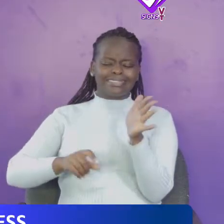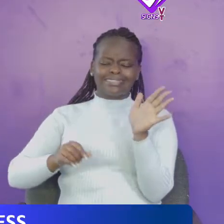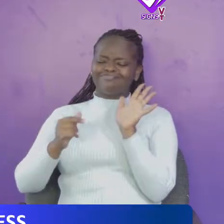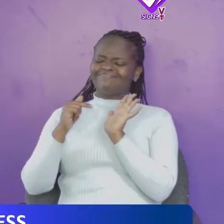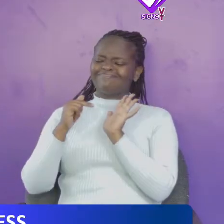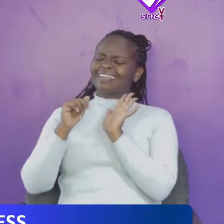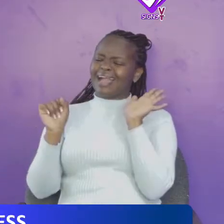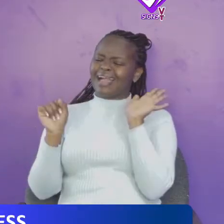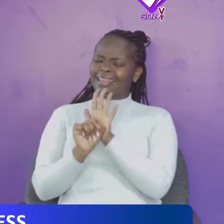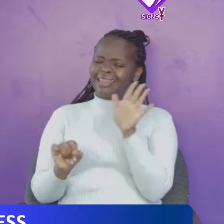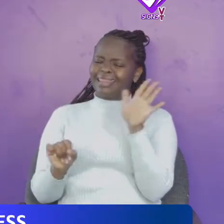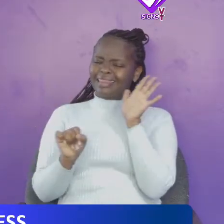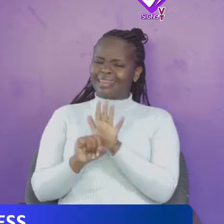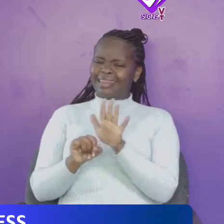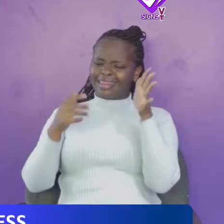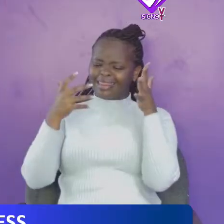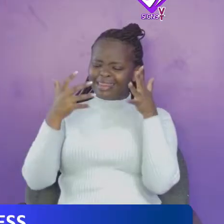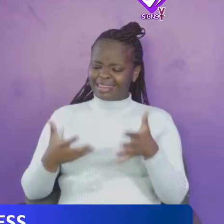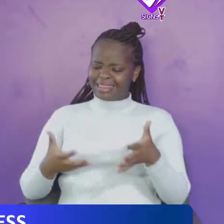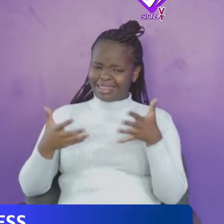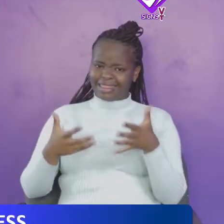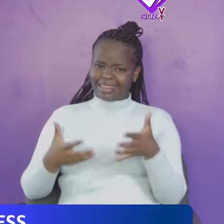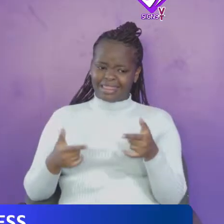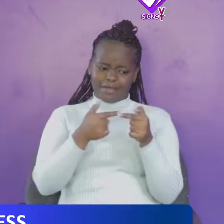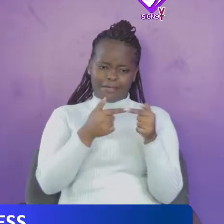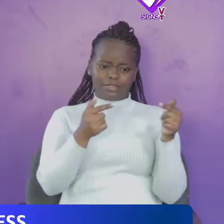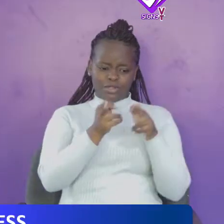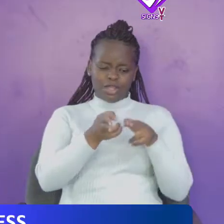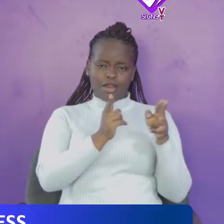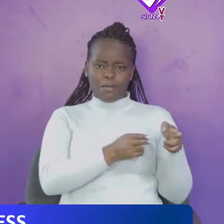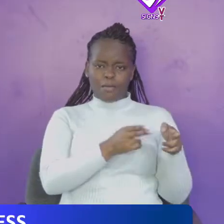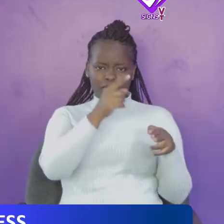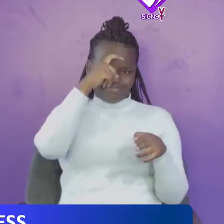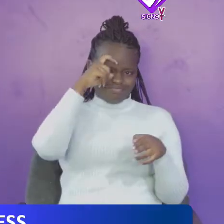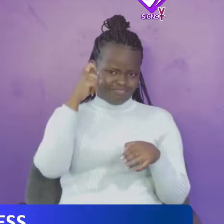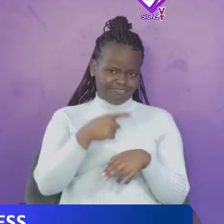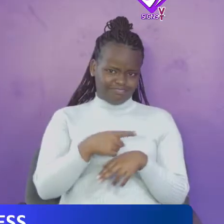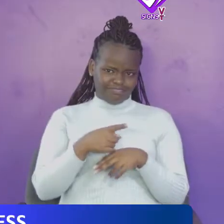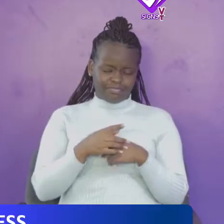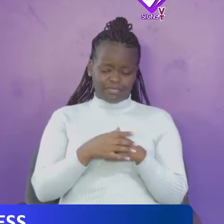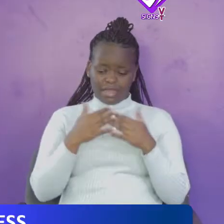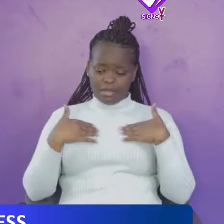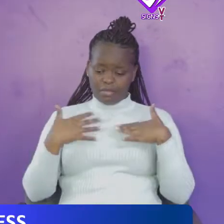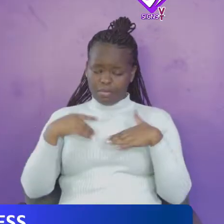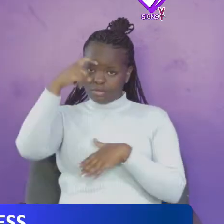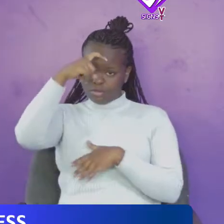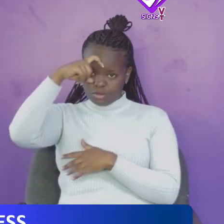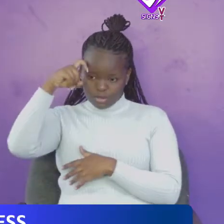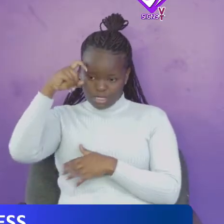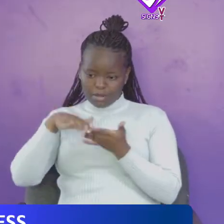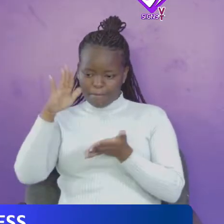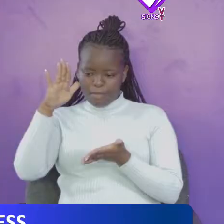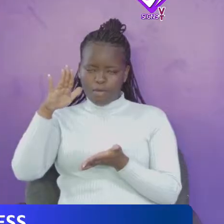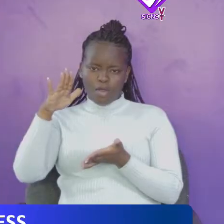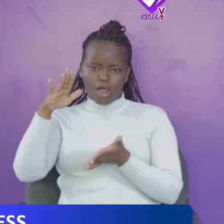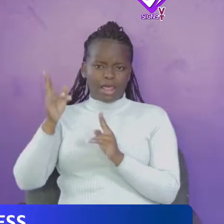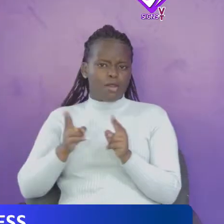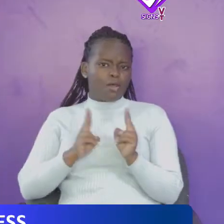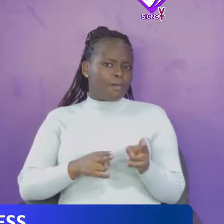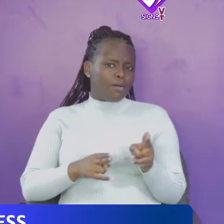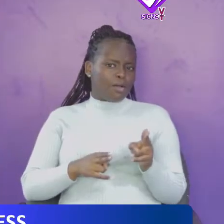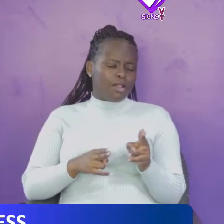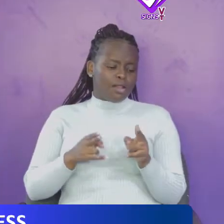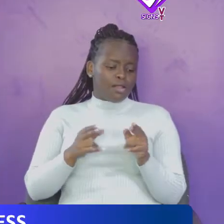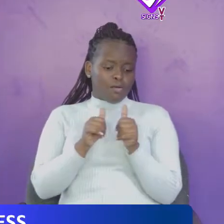as opposed to the normal sweating. Medically, is defined as individuals who sweat more than normal to